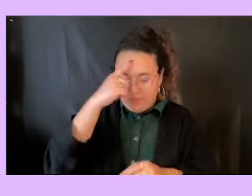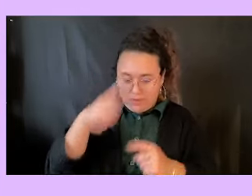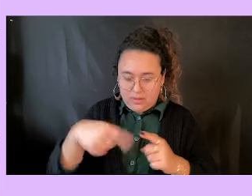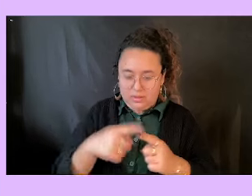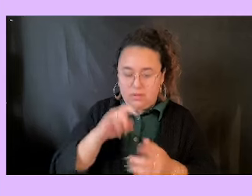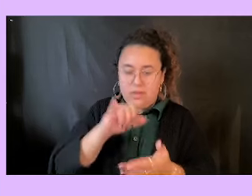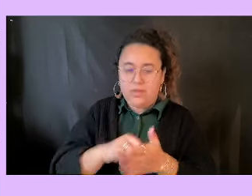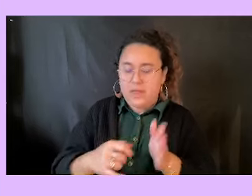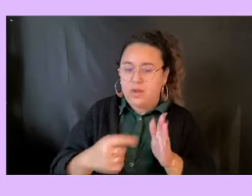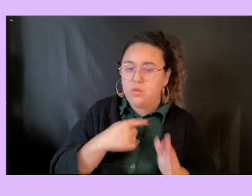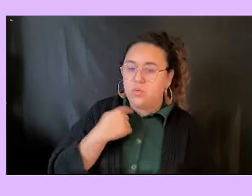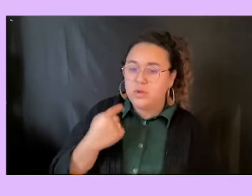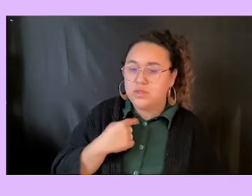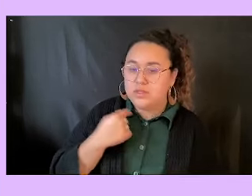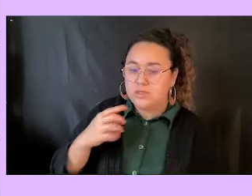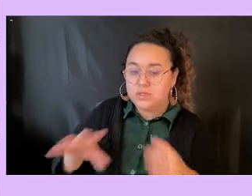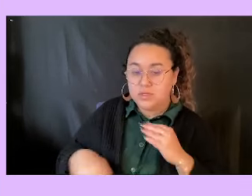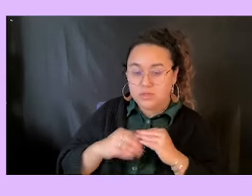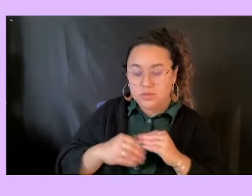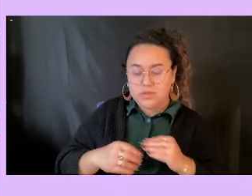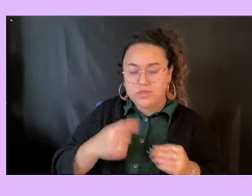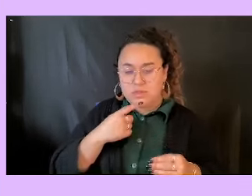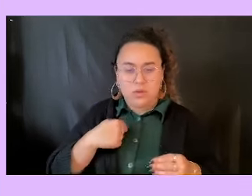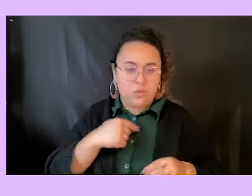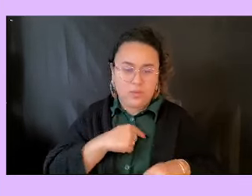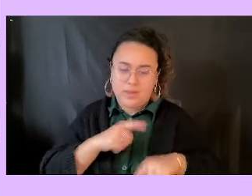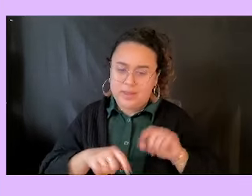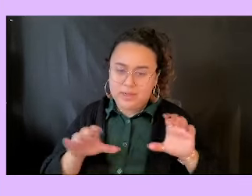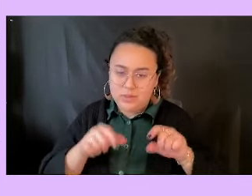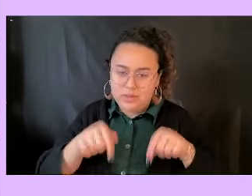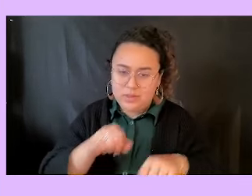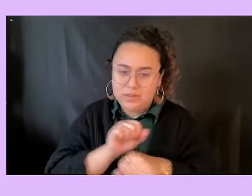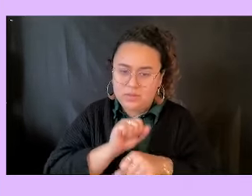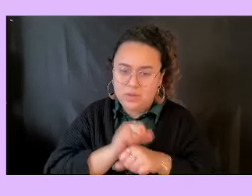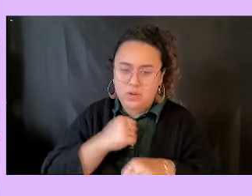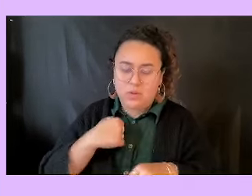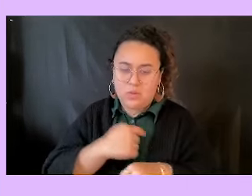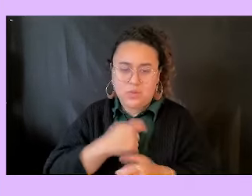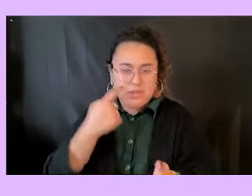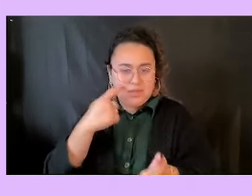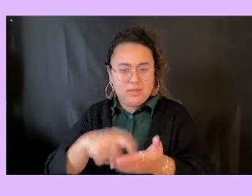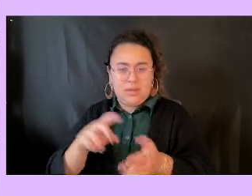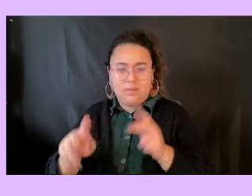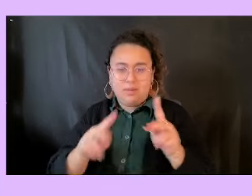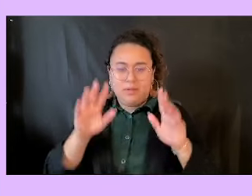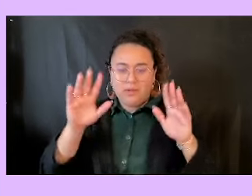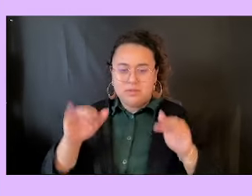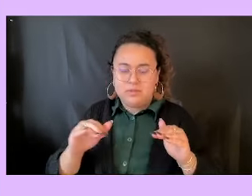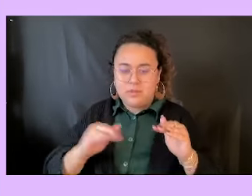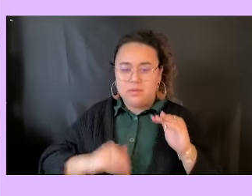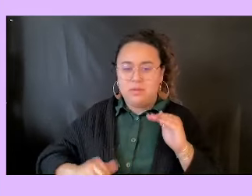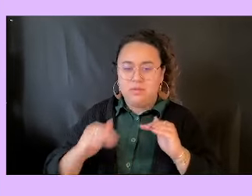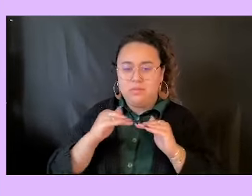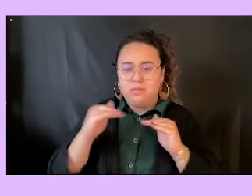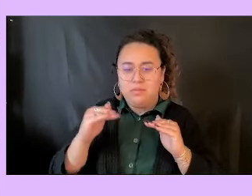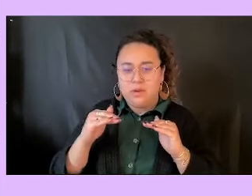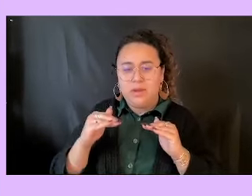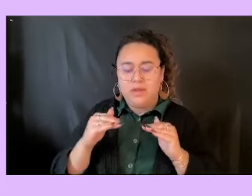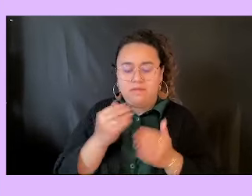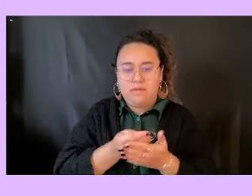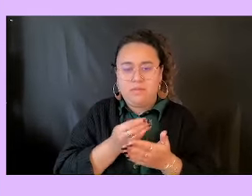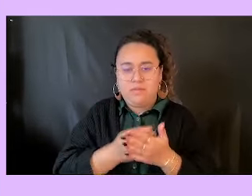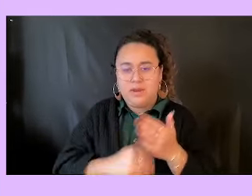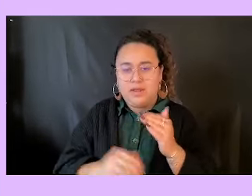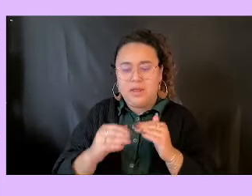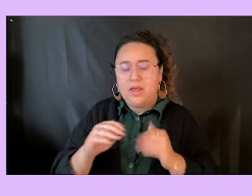be contributed and to say, we can't do this work. And we see when people are expecting it to break even, the levels of inequity